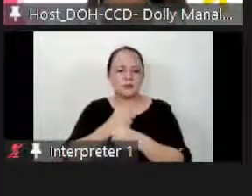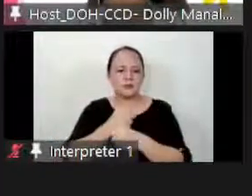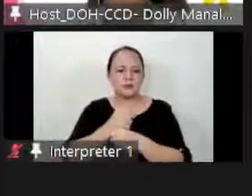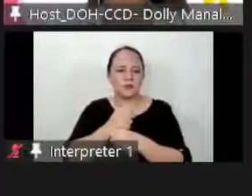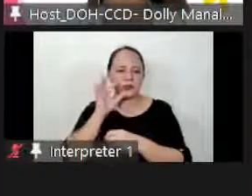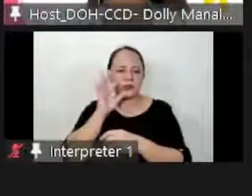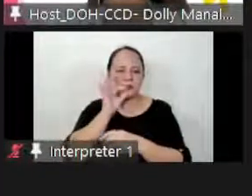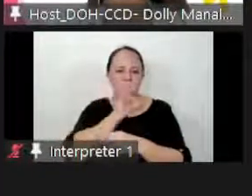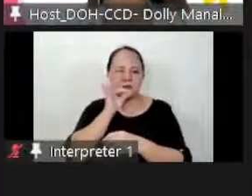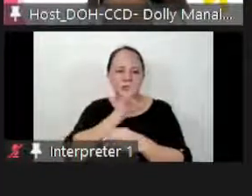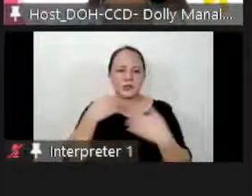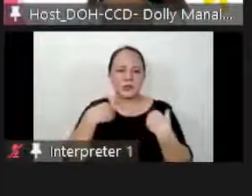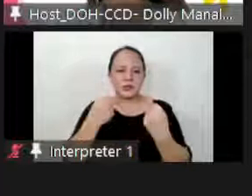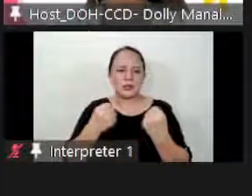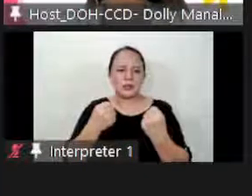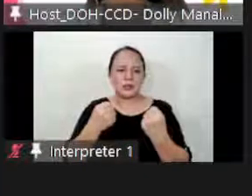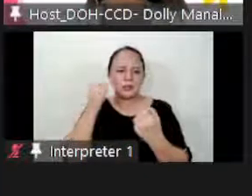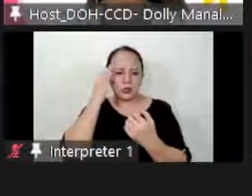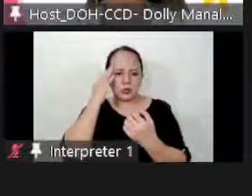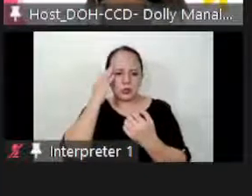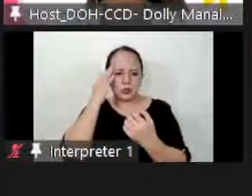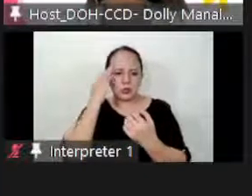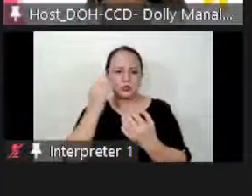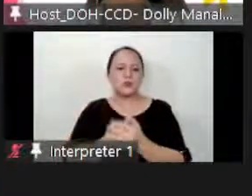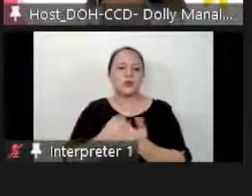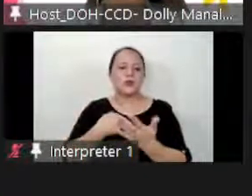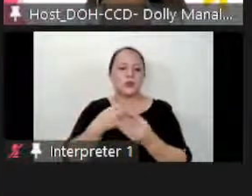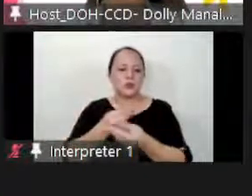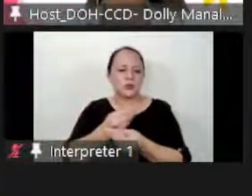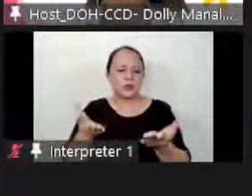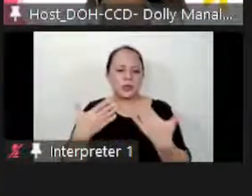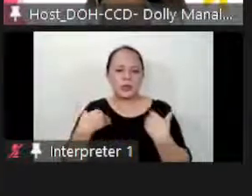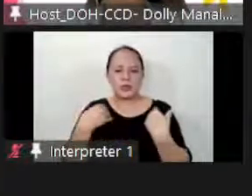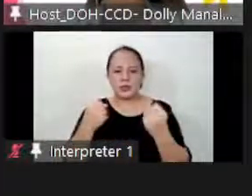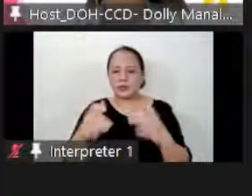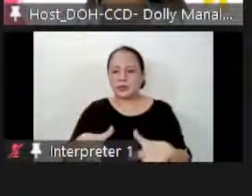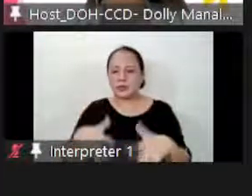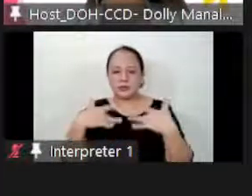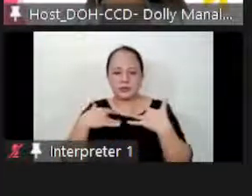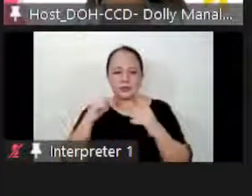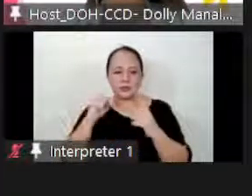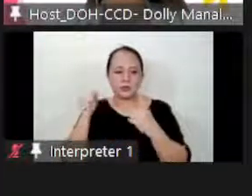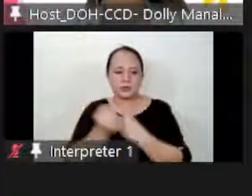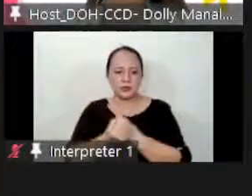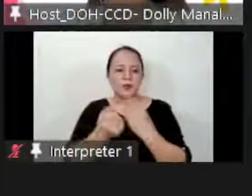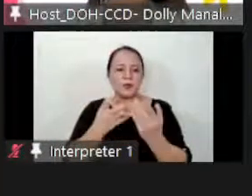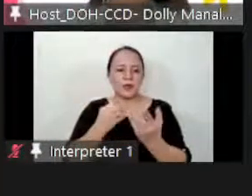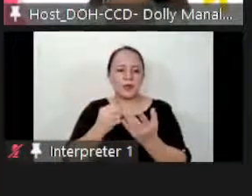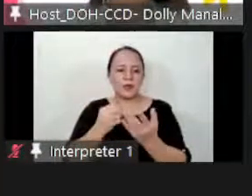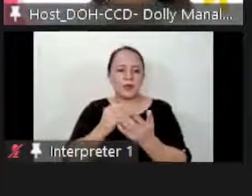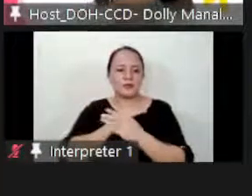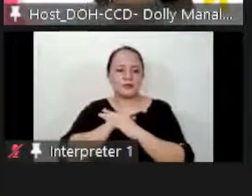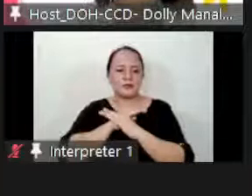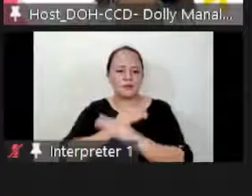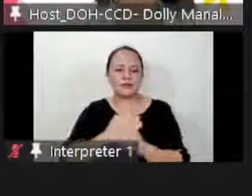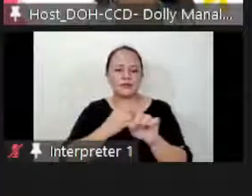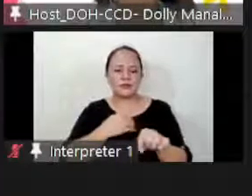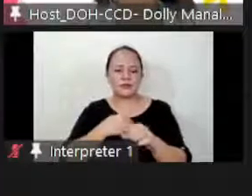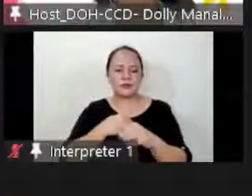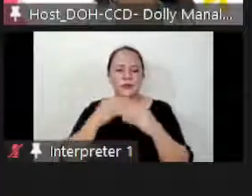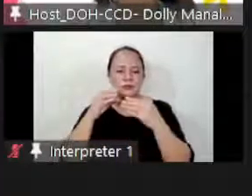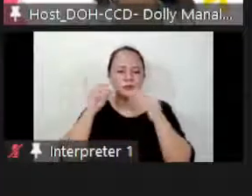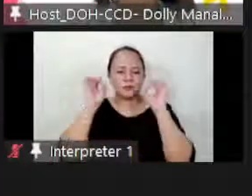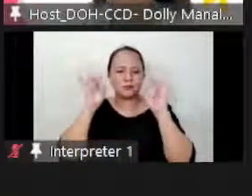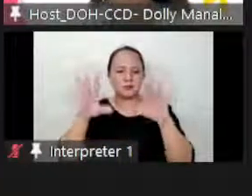all Filipinos are health literate, provided with healthy living conditions, and protected from hazards and